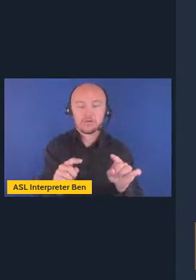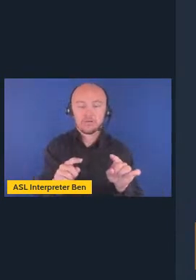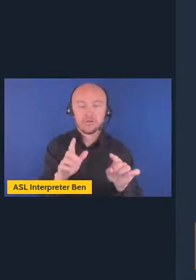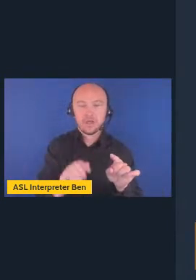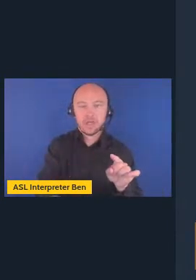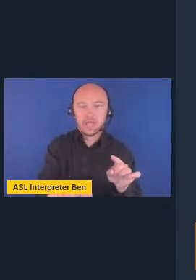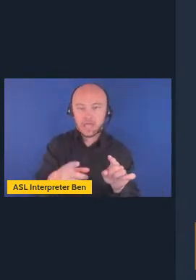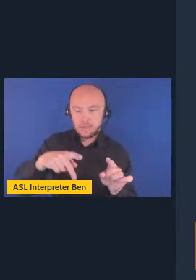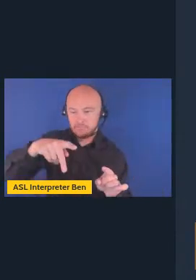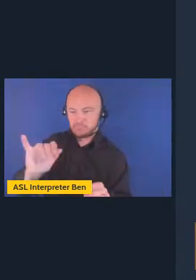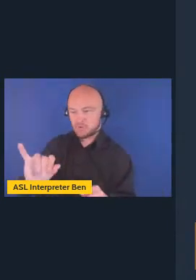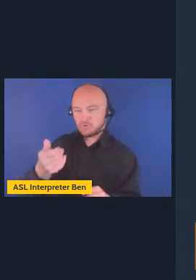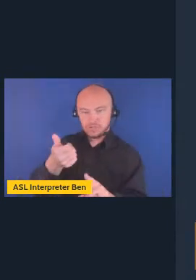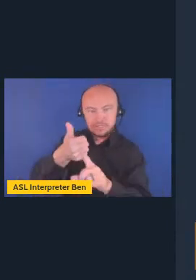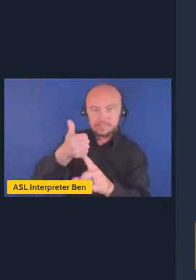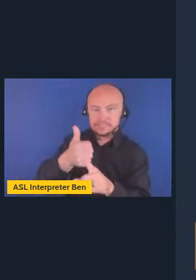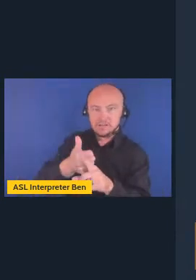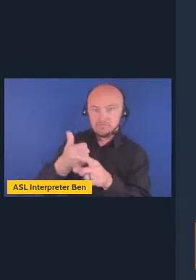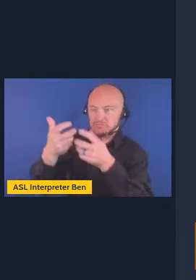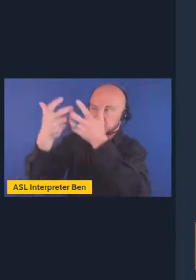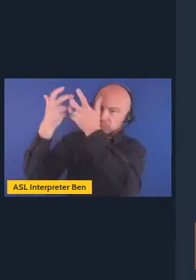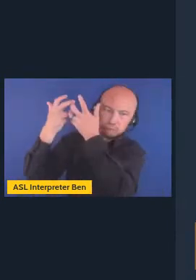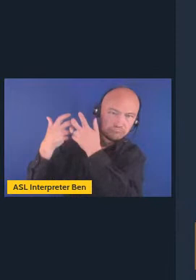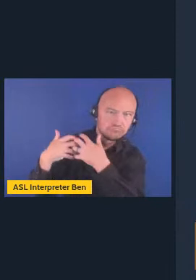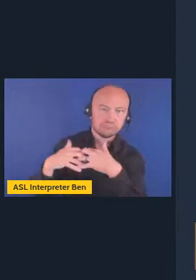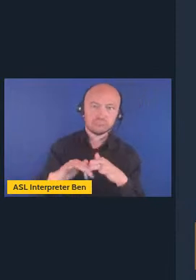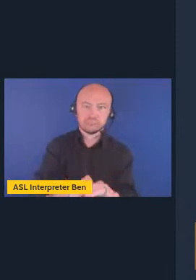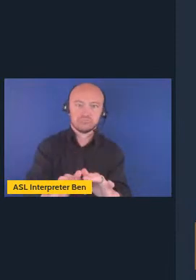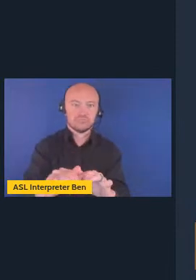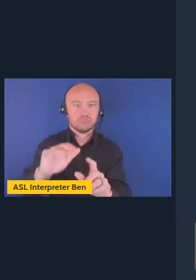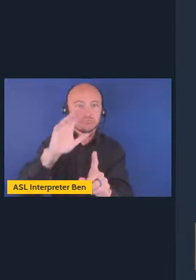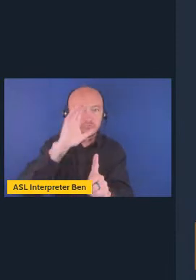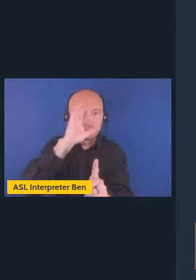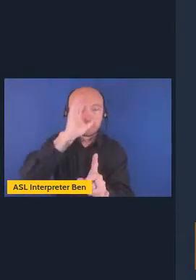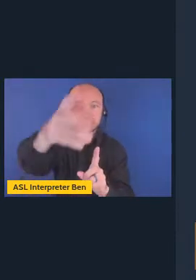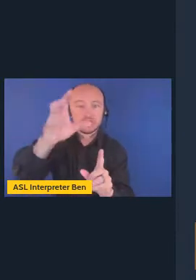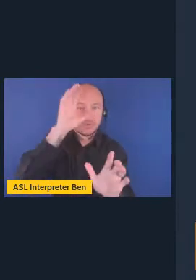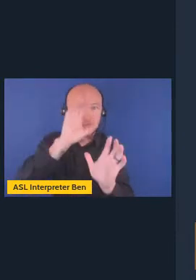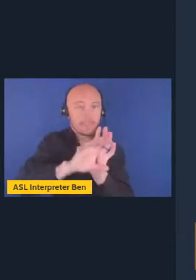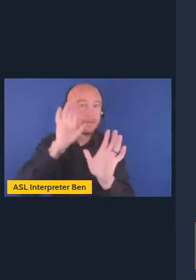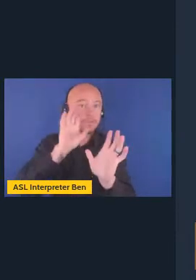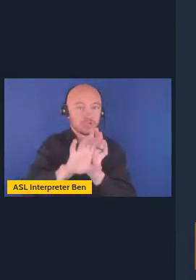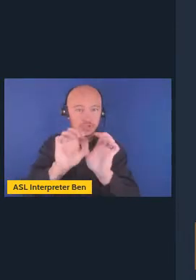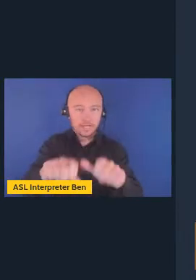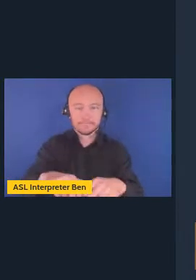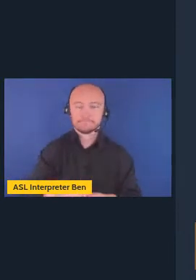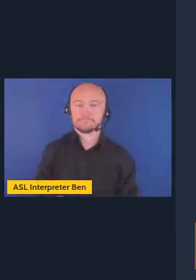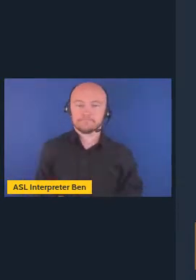rest for me. It combines everything together and generates a bunch of image files ready for me to use.